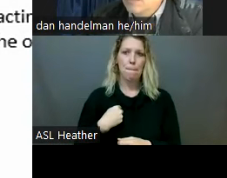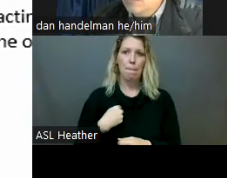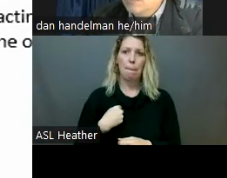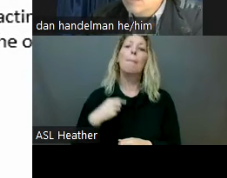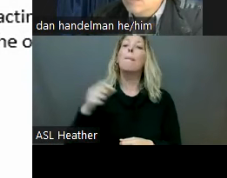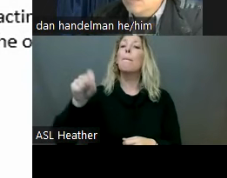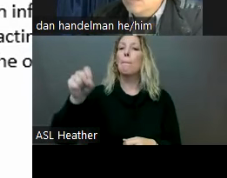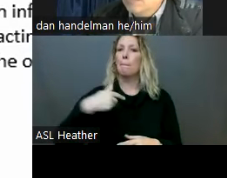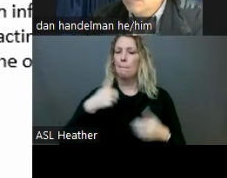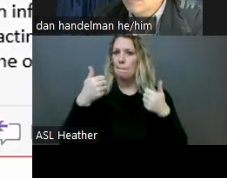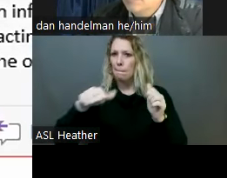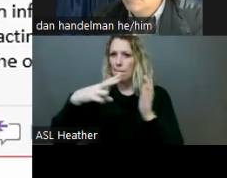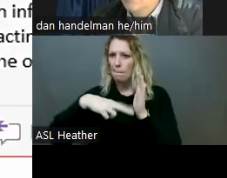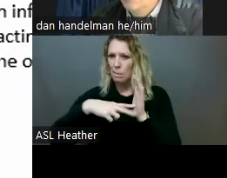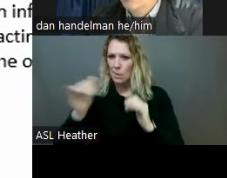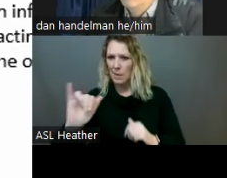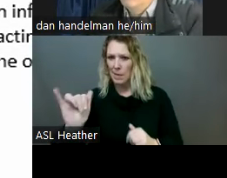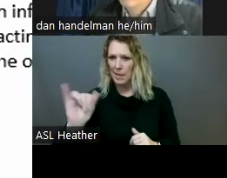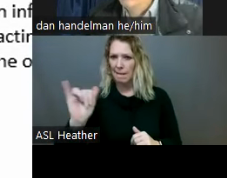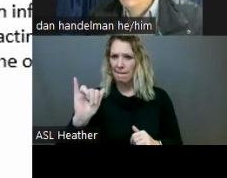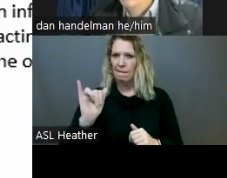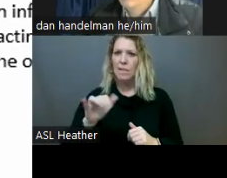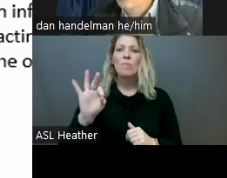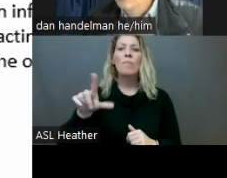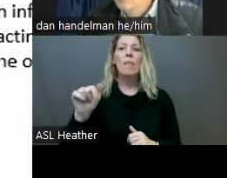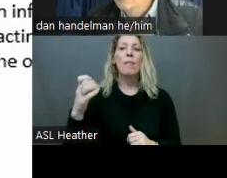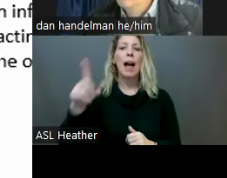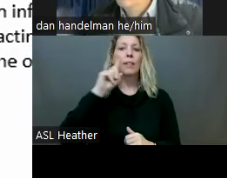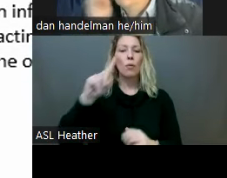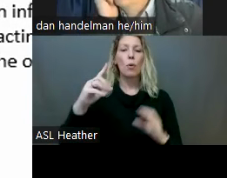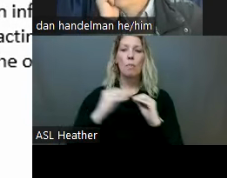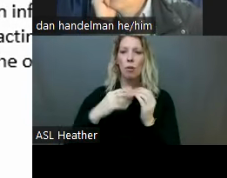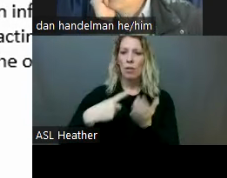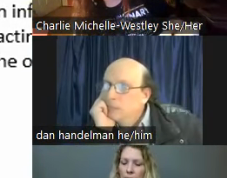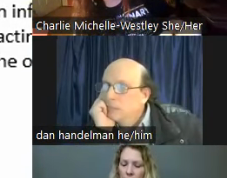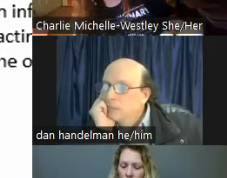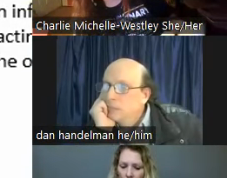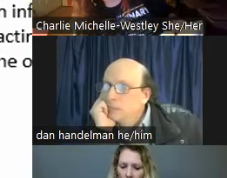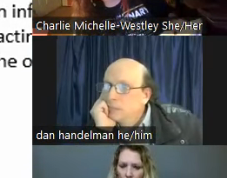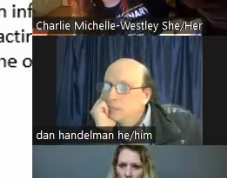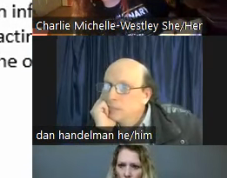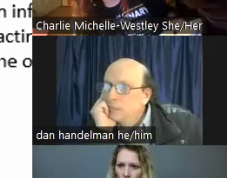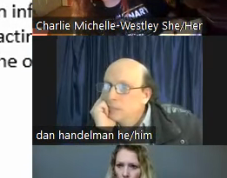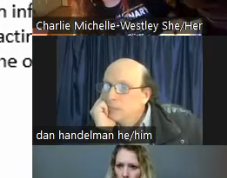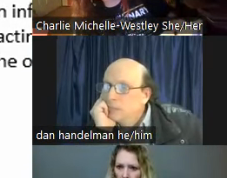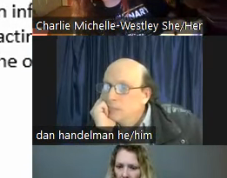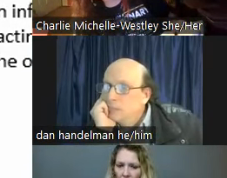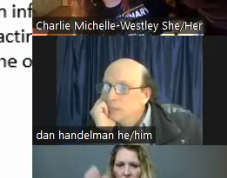Yes, I'm trying to read it as well. Flag for further discussion, wording, conceptual